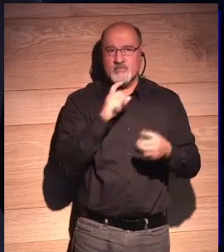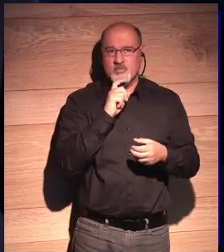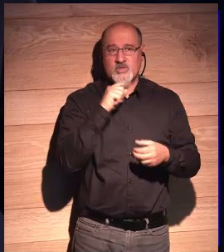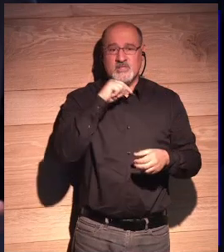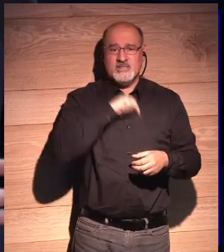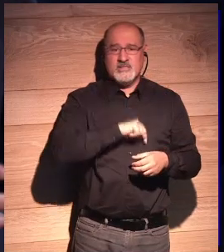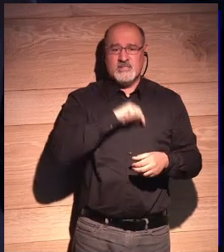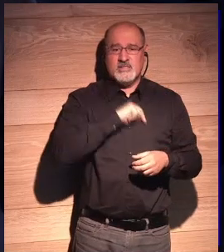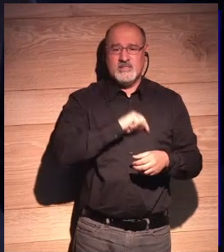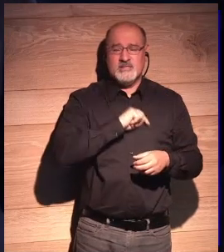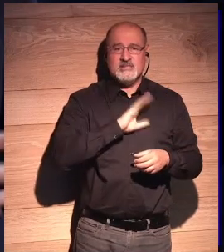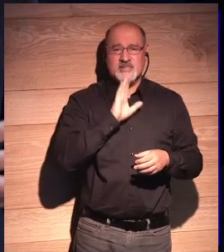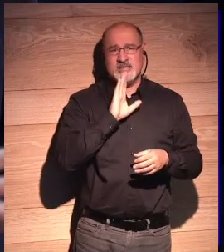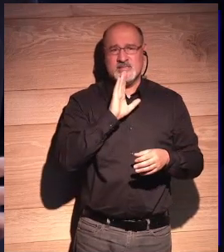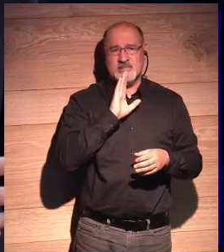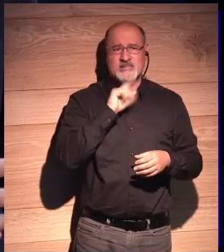not exactly